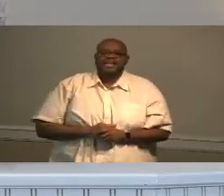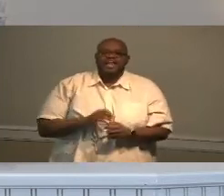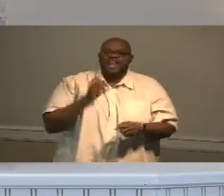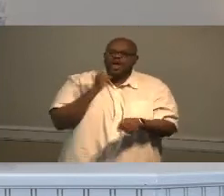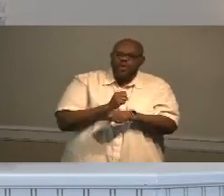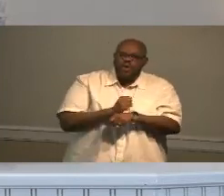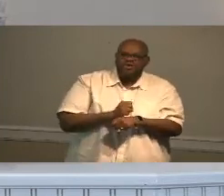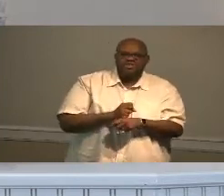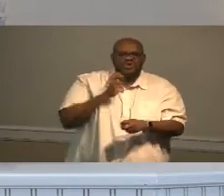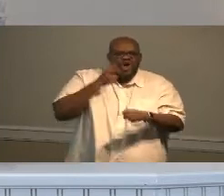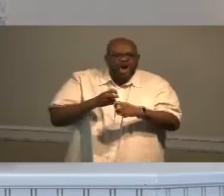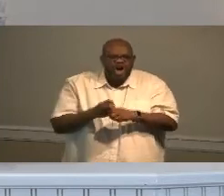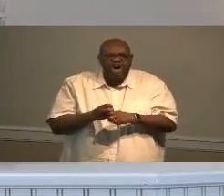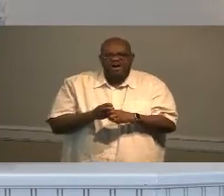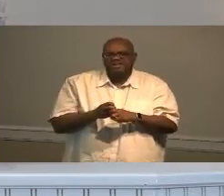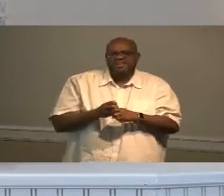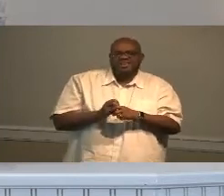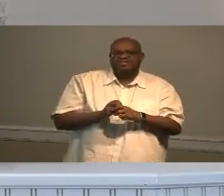too soft.